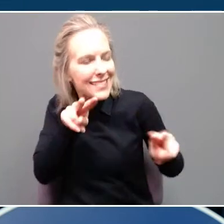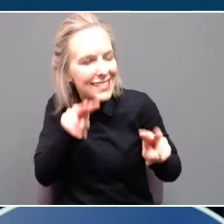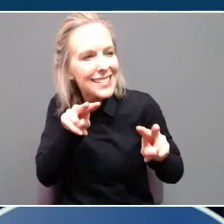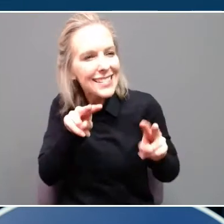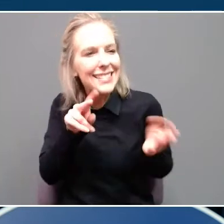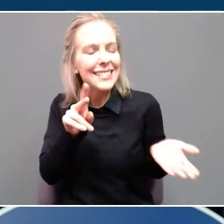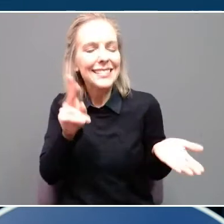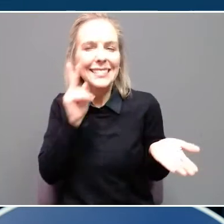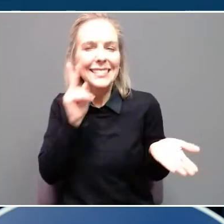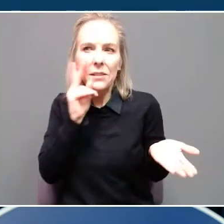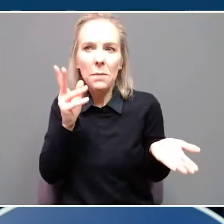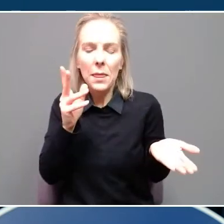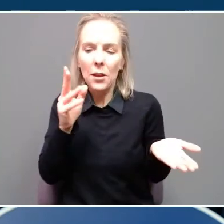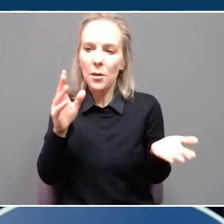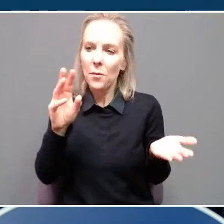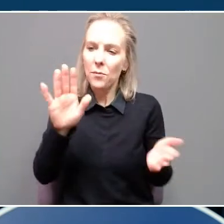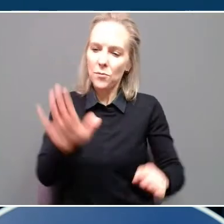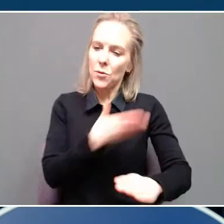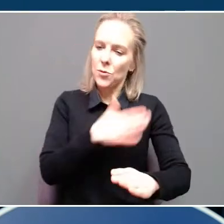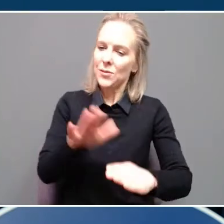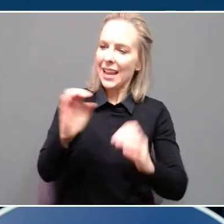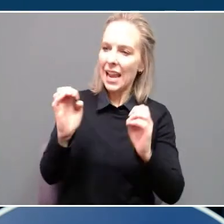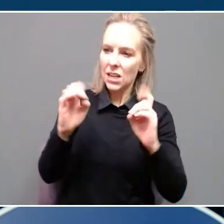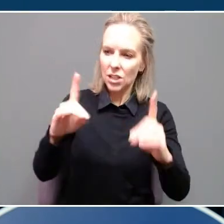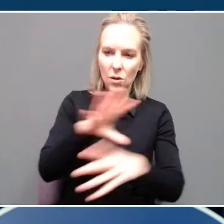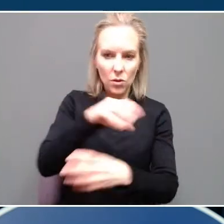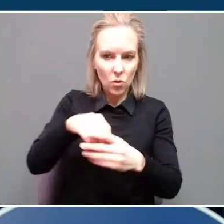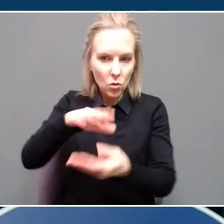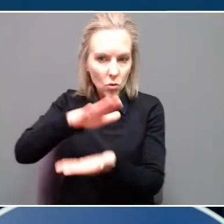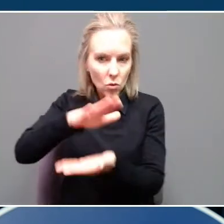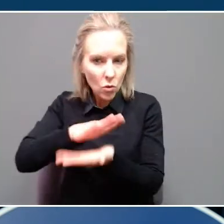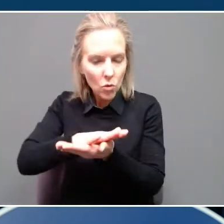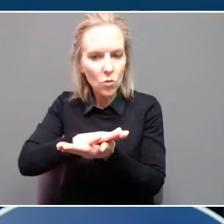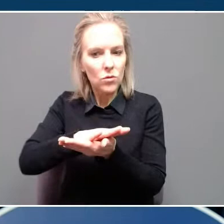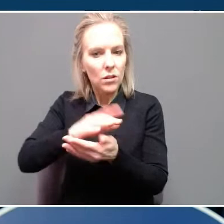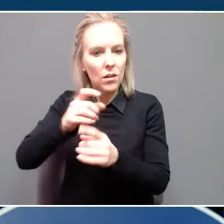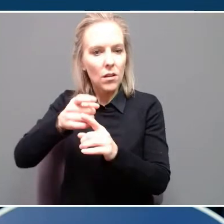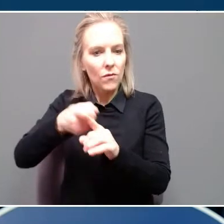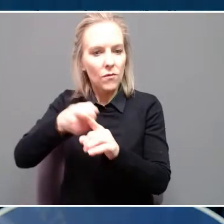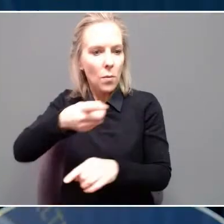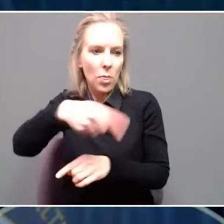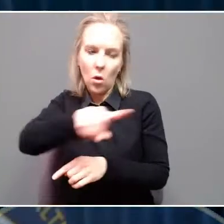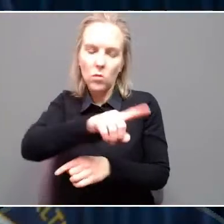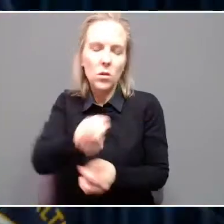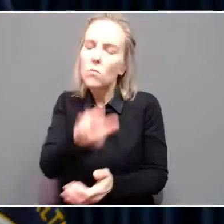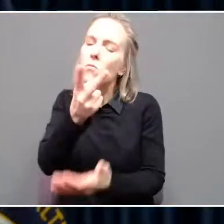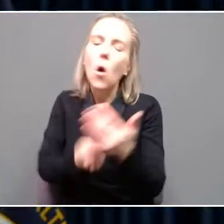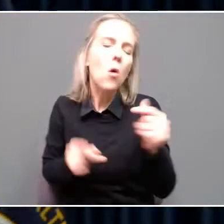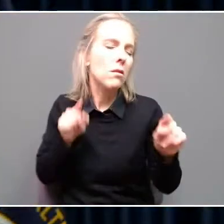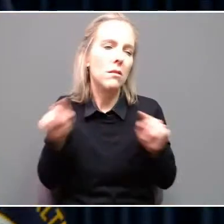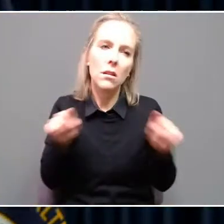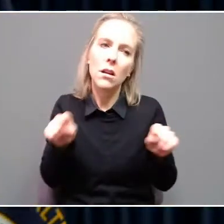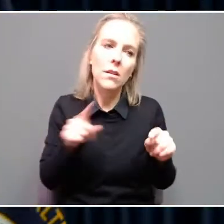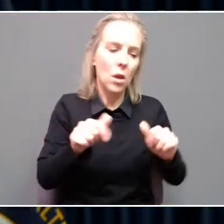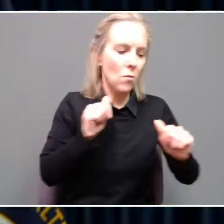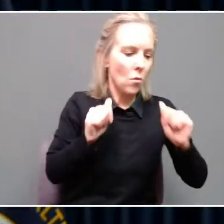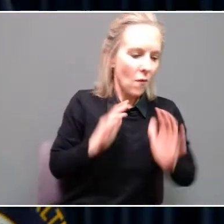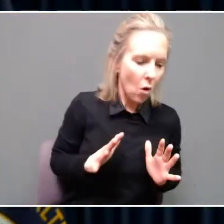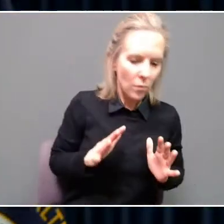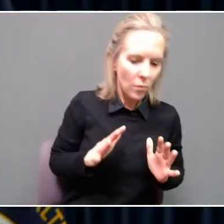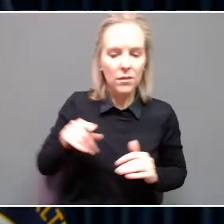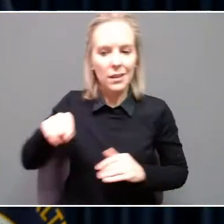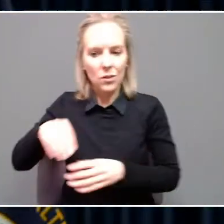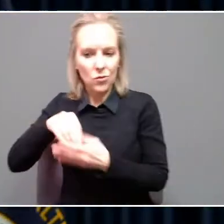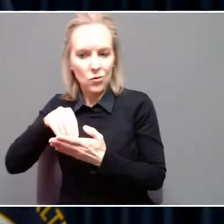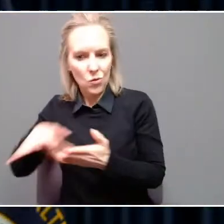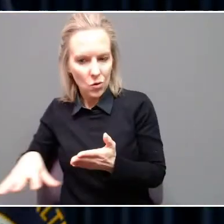say music education those in our schools will get from these performers? I said both. The performer and that student are going to get a